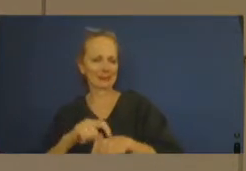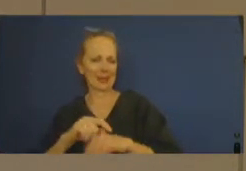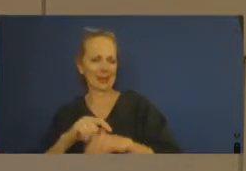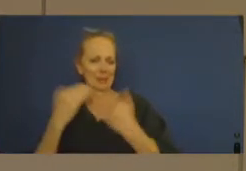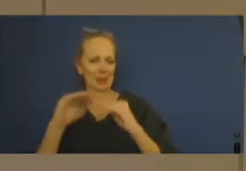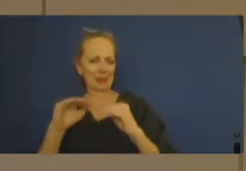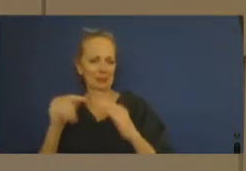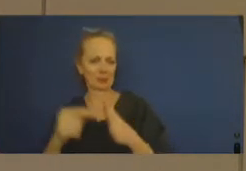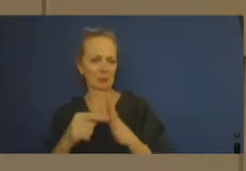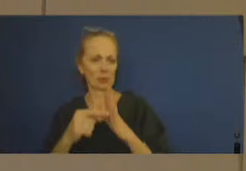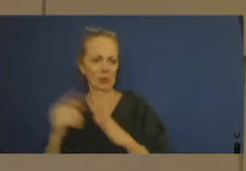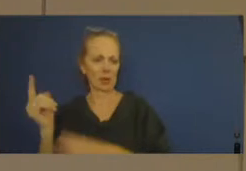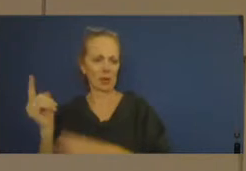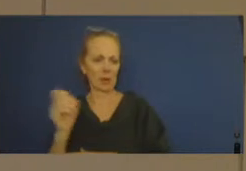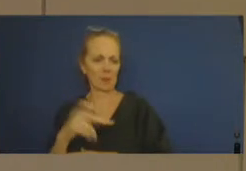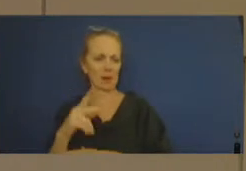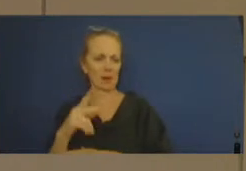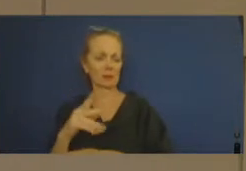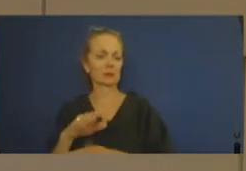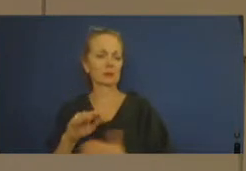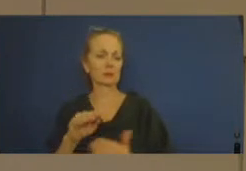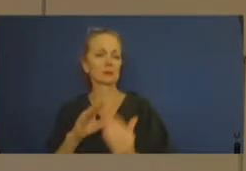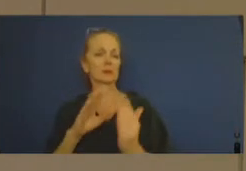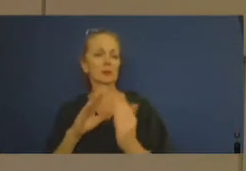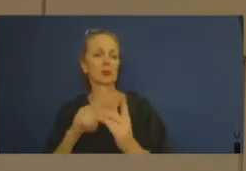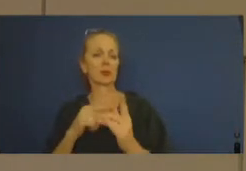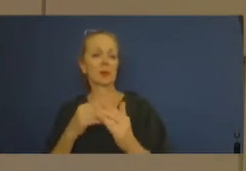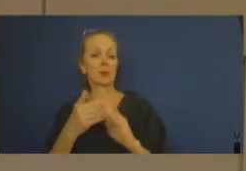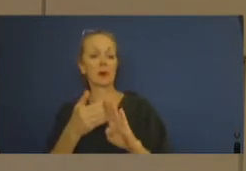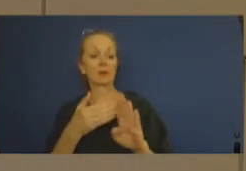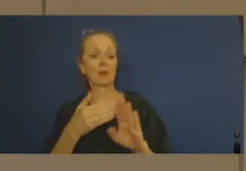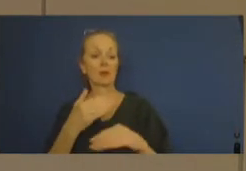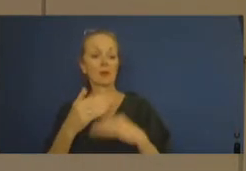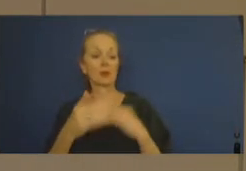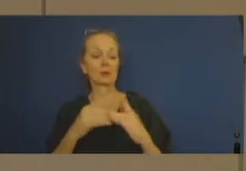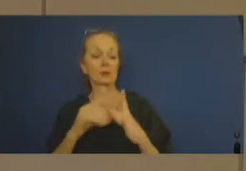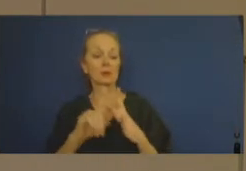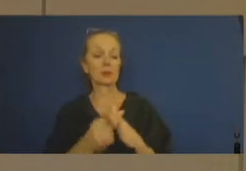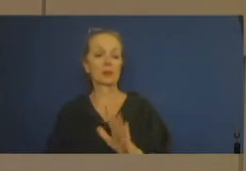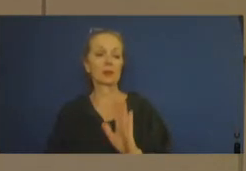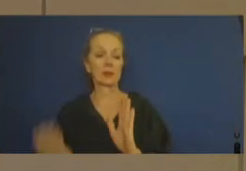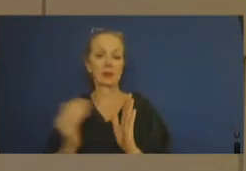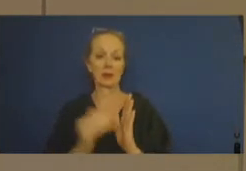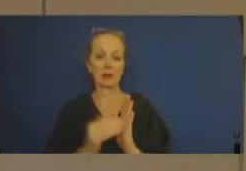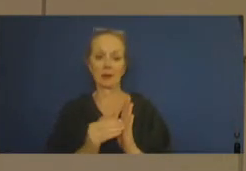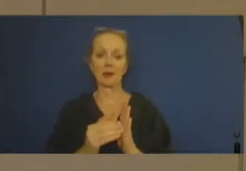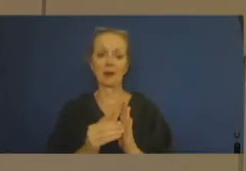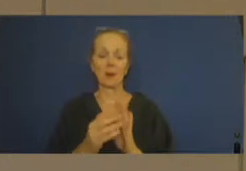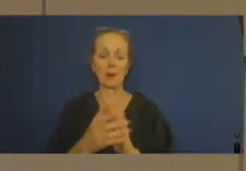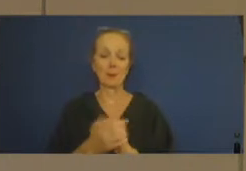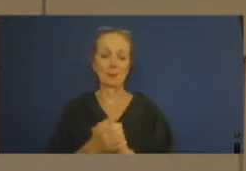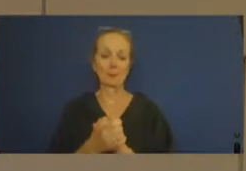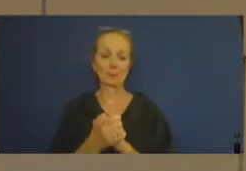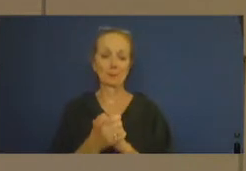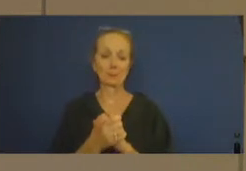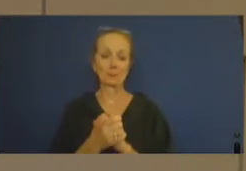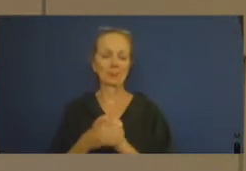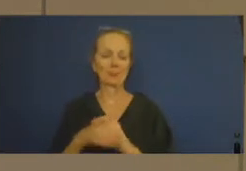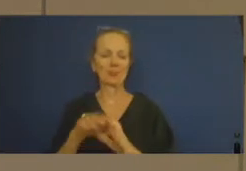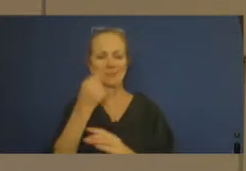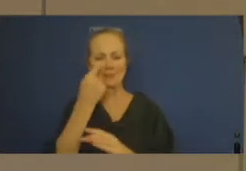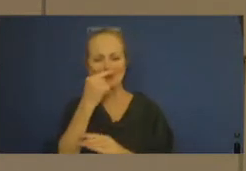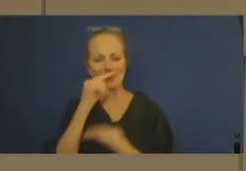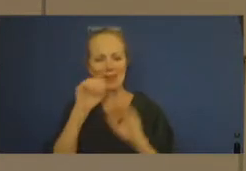to come back and address it before the process has to start all over again. So, but can you address